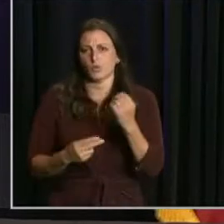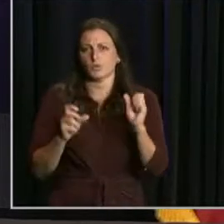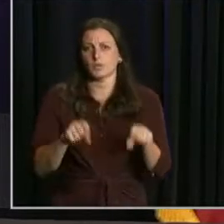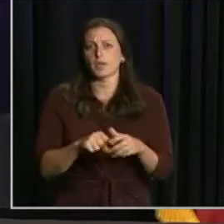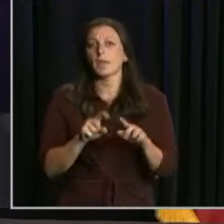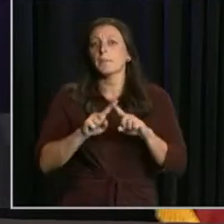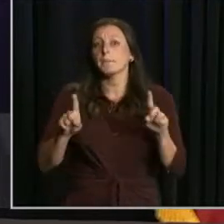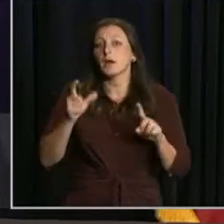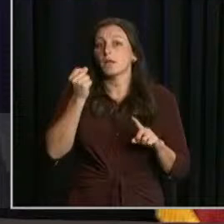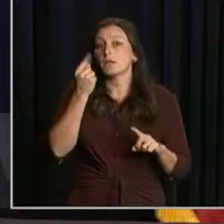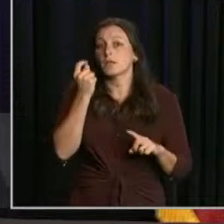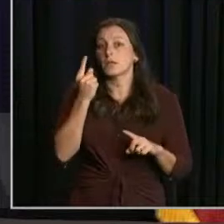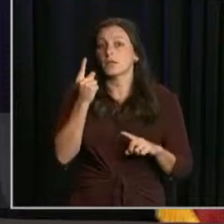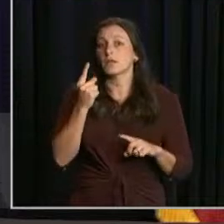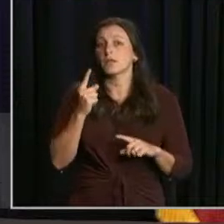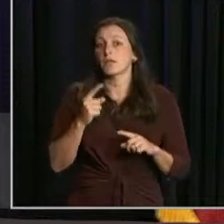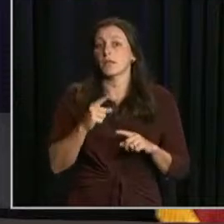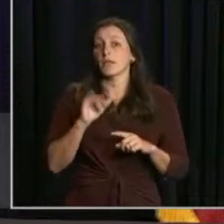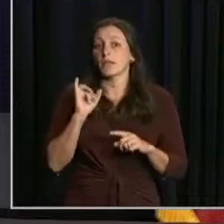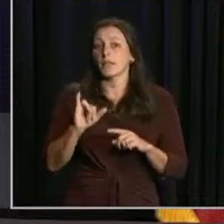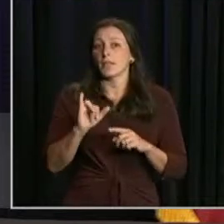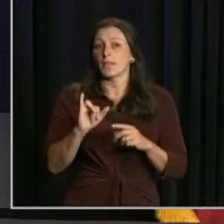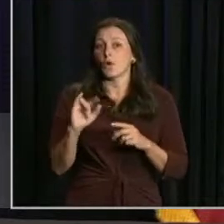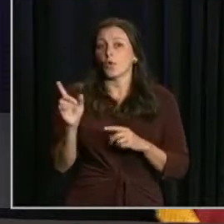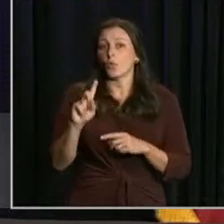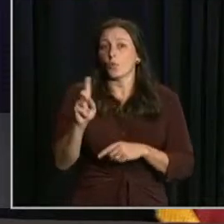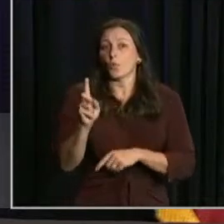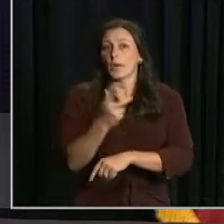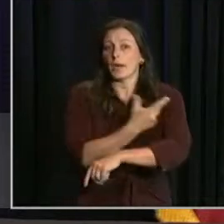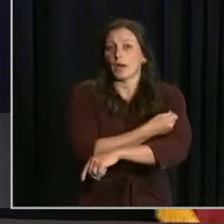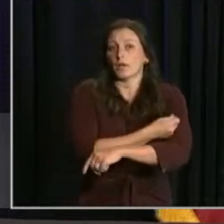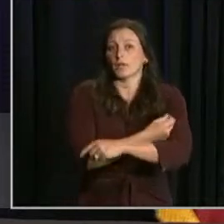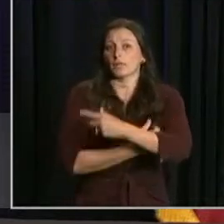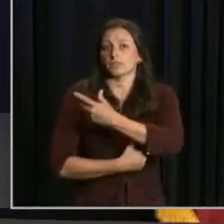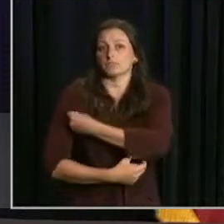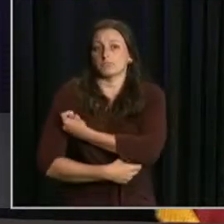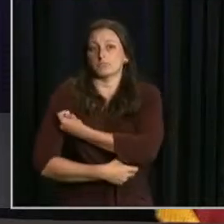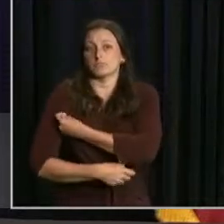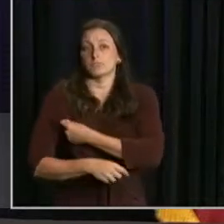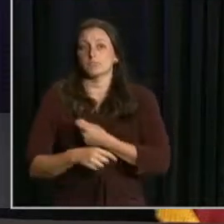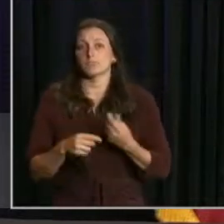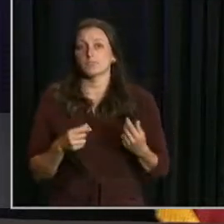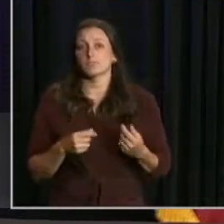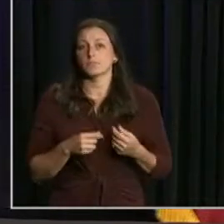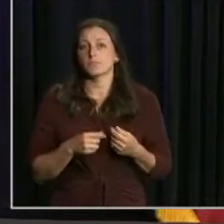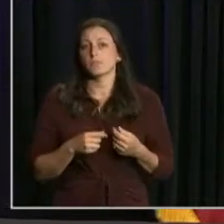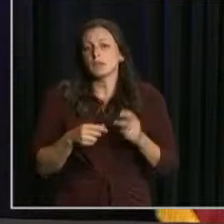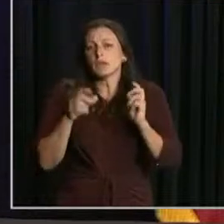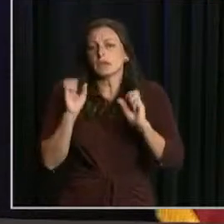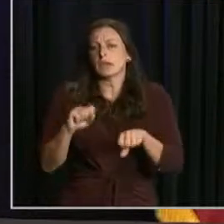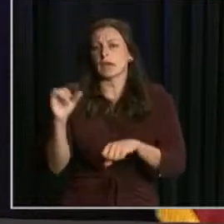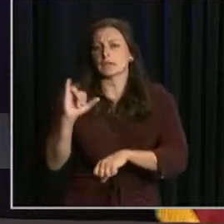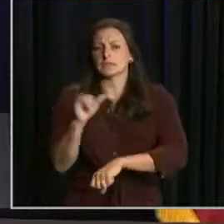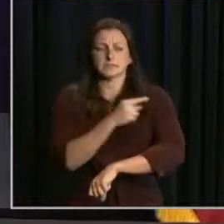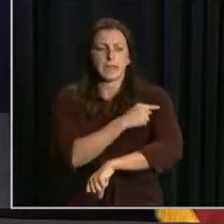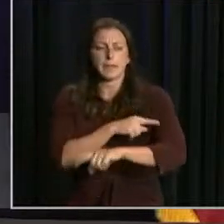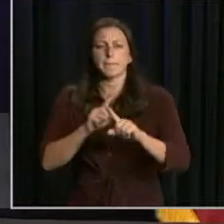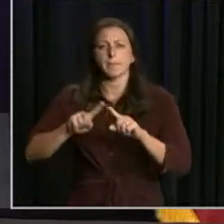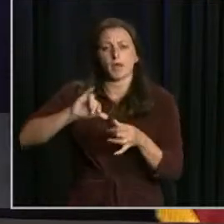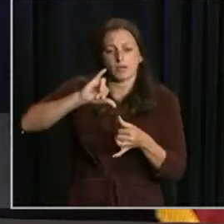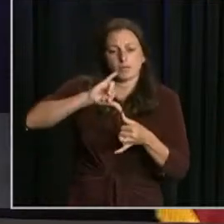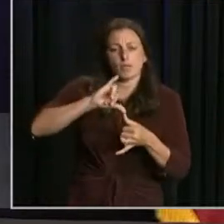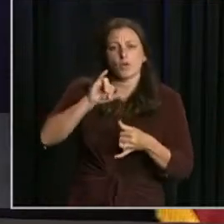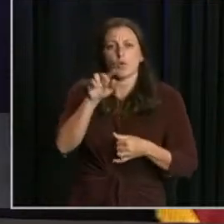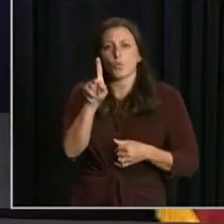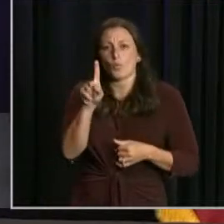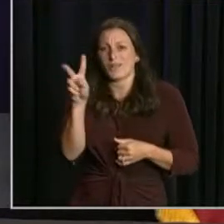of administration of these two vaccines are different. It can be on the same arm, at least an inch apart, or on different